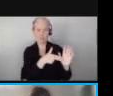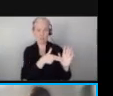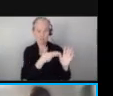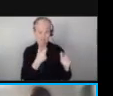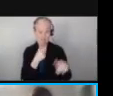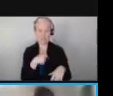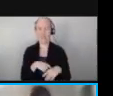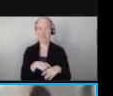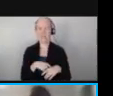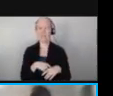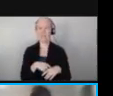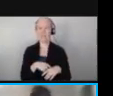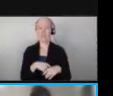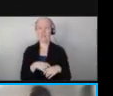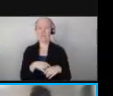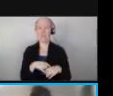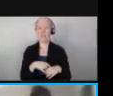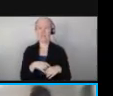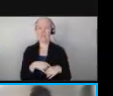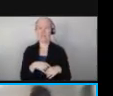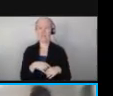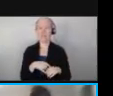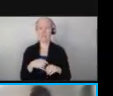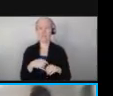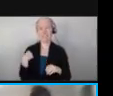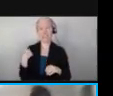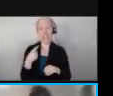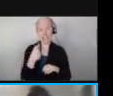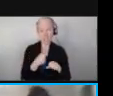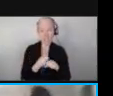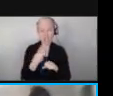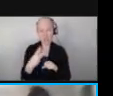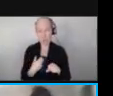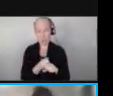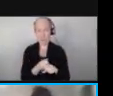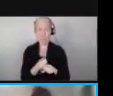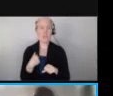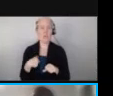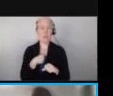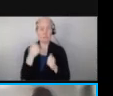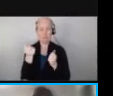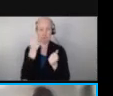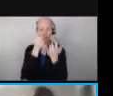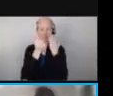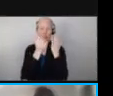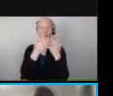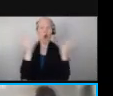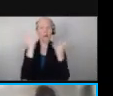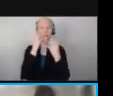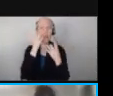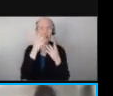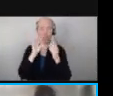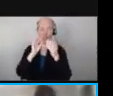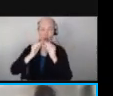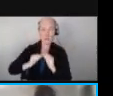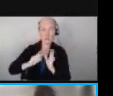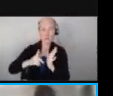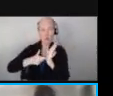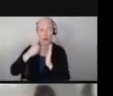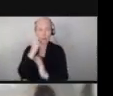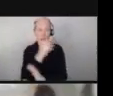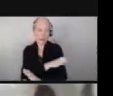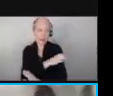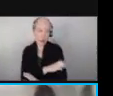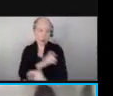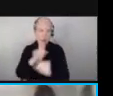whole year or two, the pandemic, we've been getting all sorts of information about the numbers that are necessary in a clinical trial to determine whether or